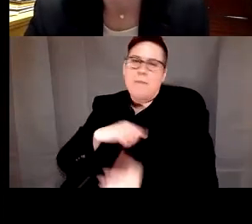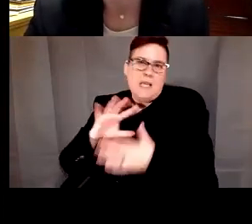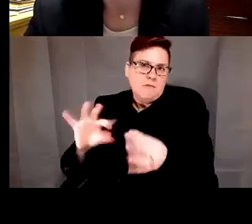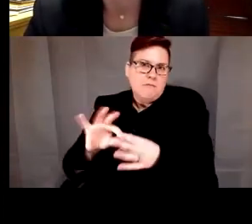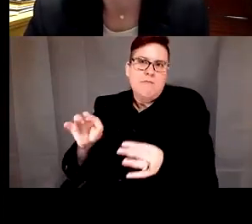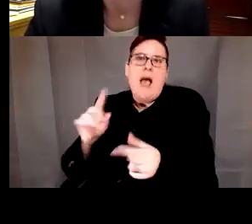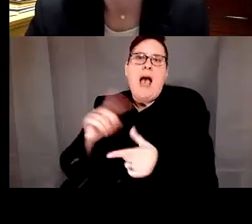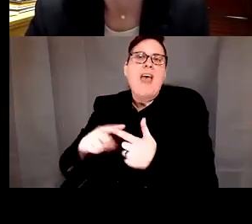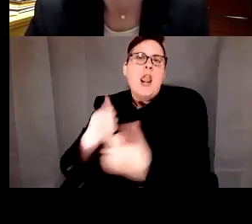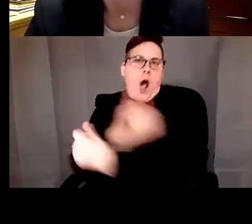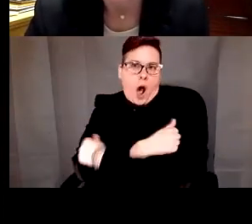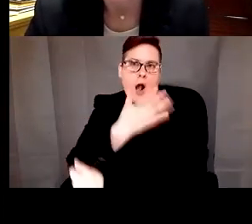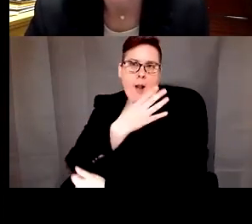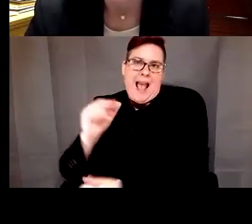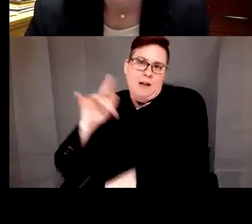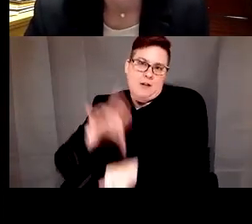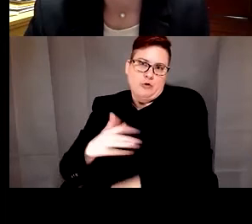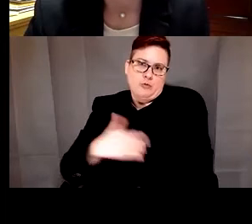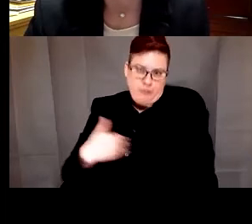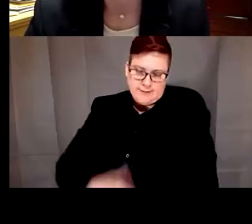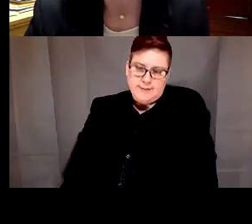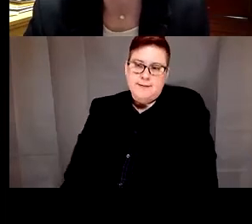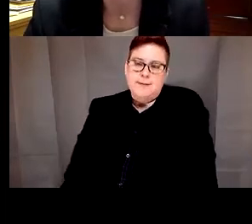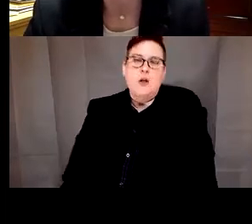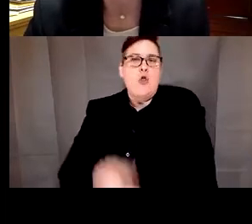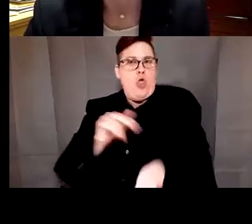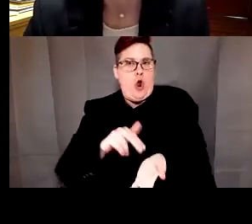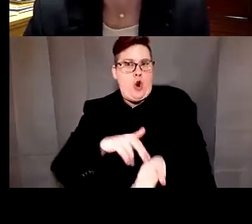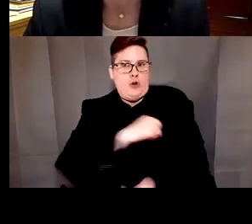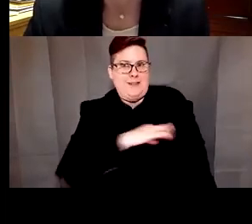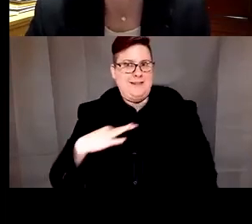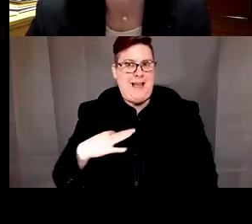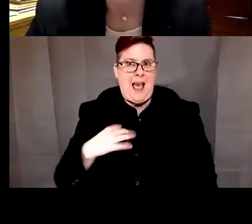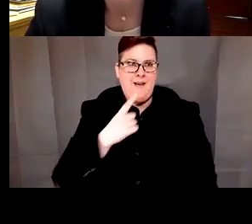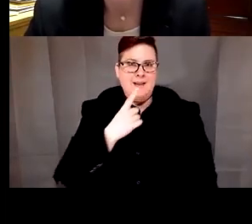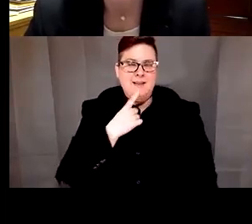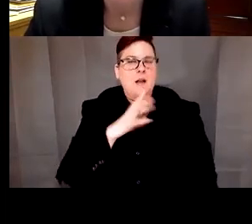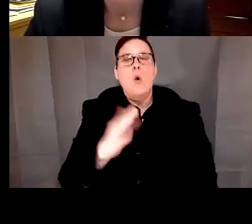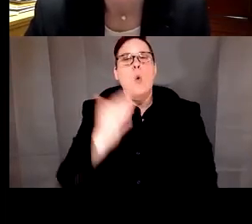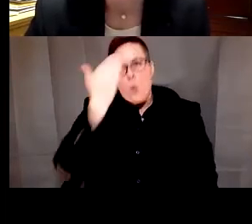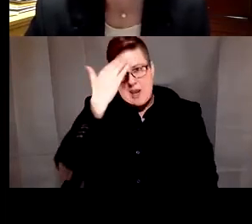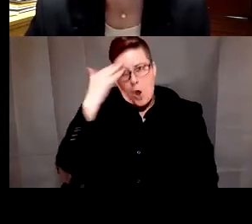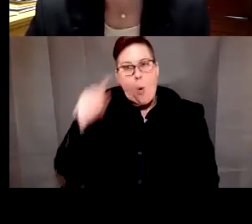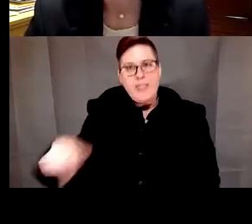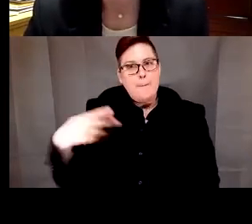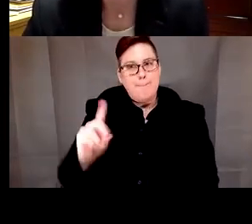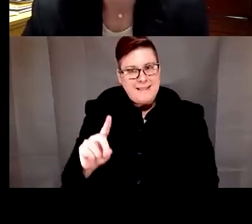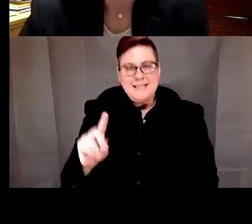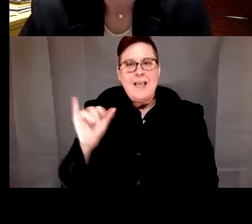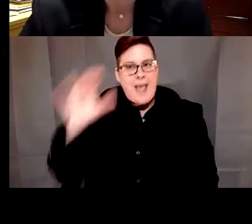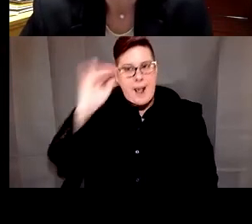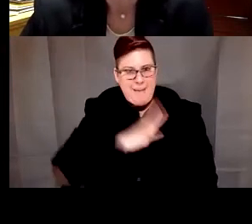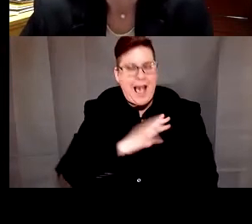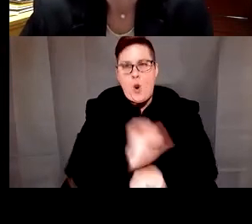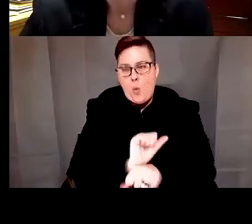then he hugged her and he fondled her breast. And the nursing staff said, we know this public defender. He's